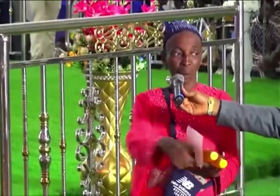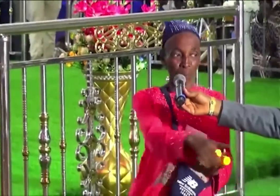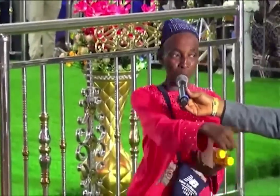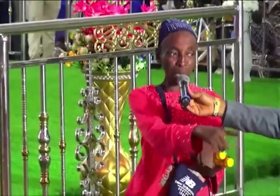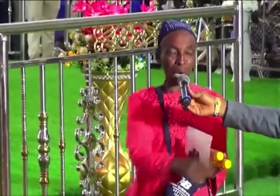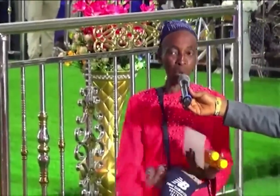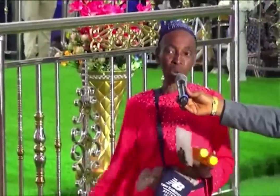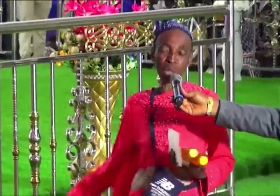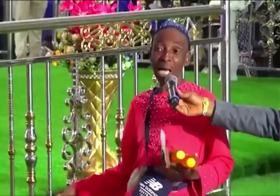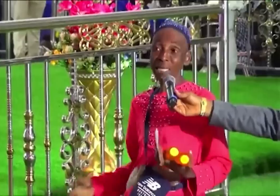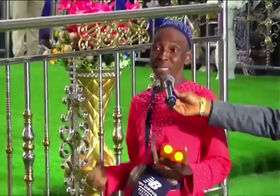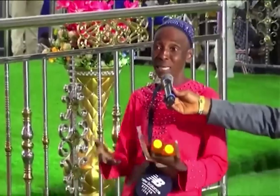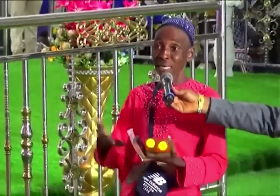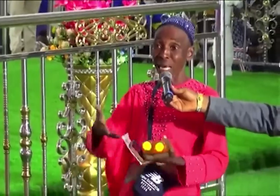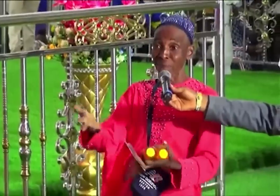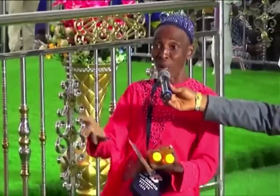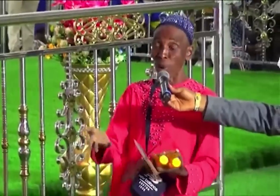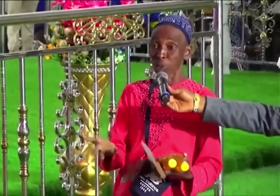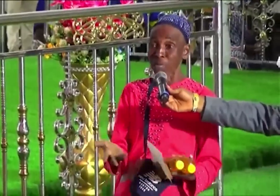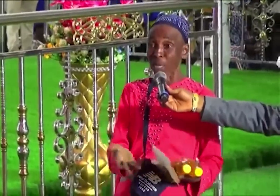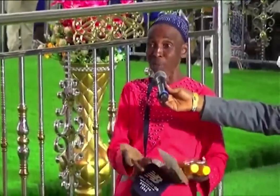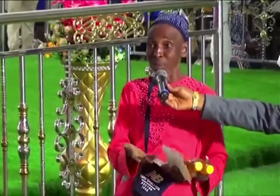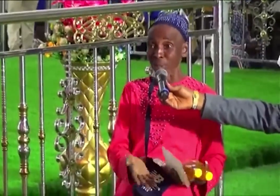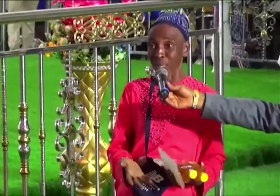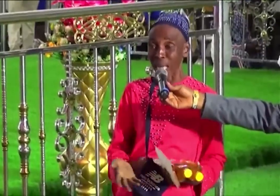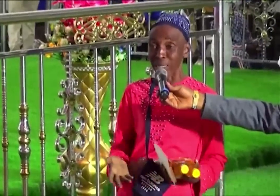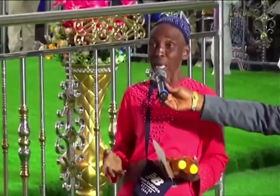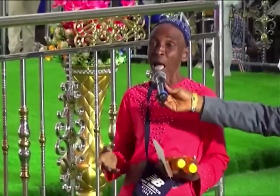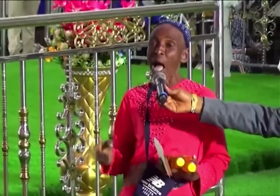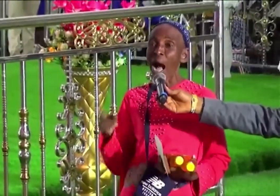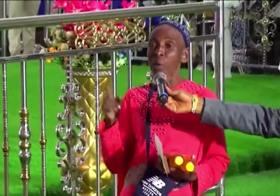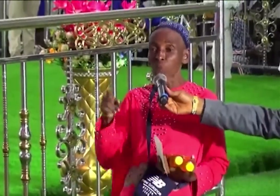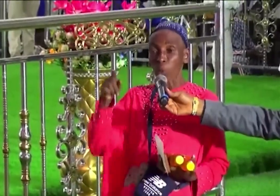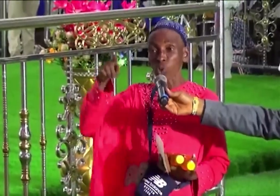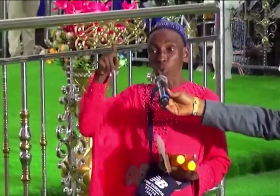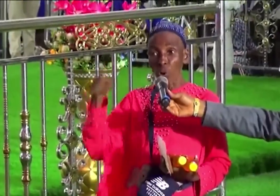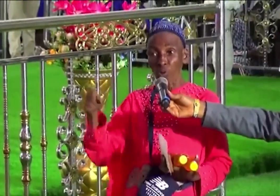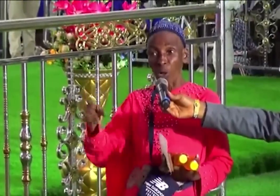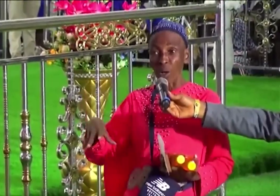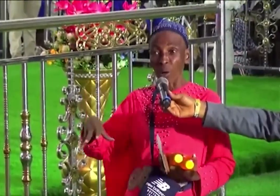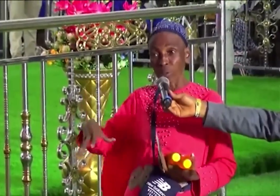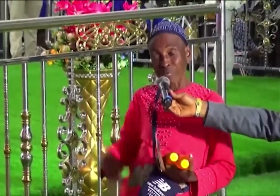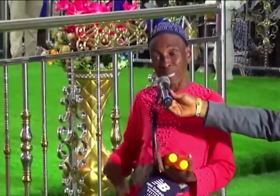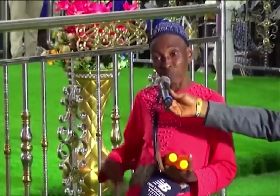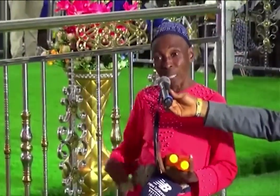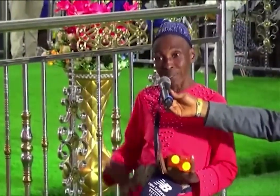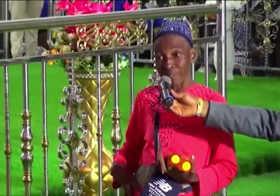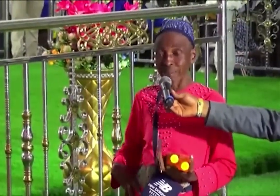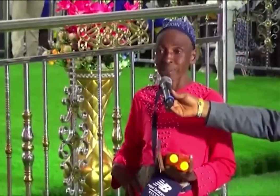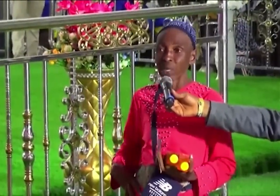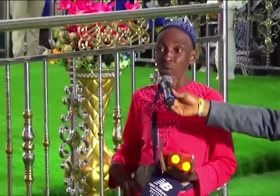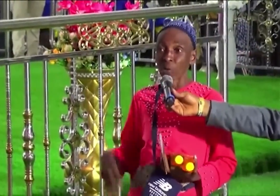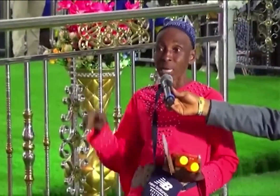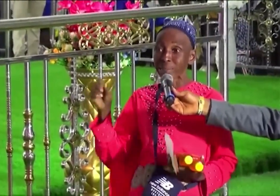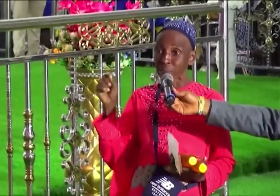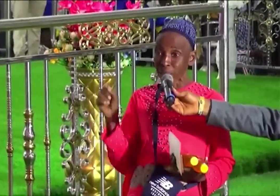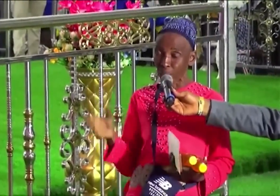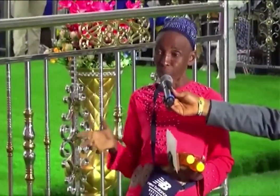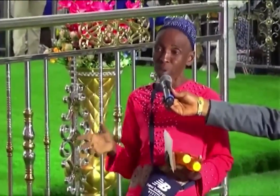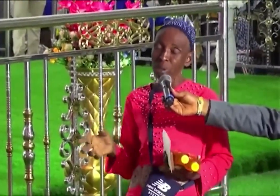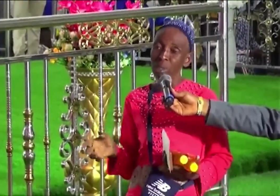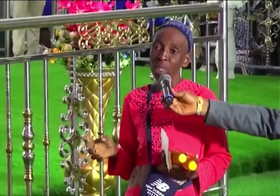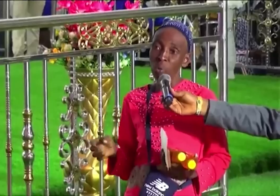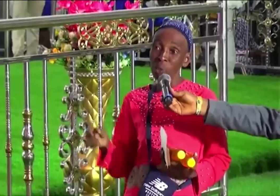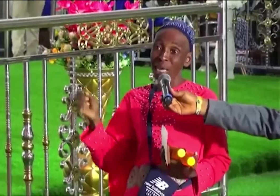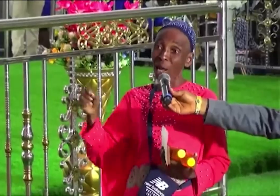he now brought me out. Then I carry my hospital card. I'm supposed to go for transplanting for 18